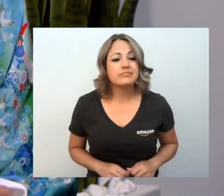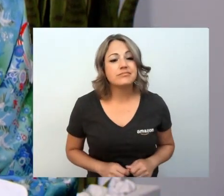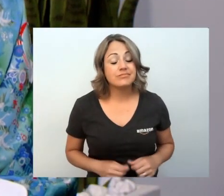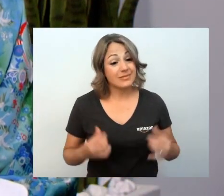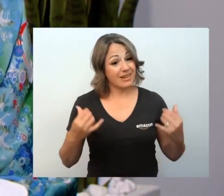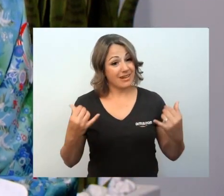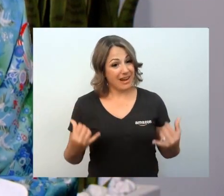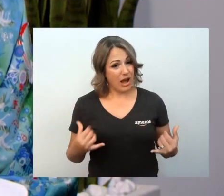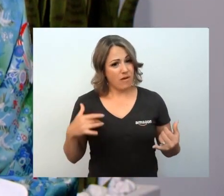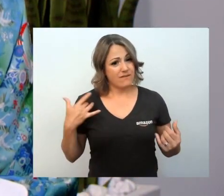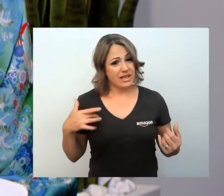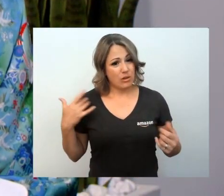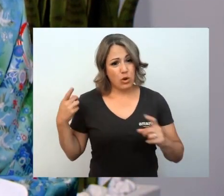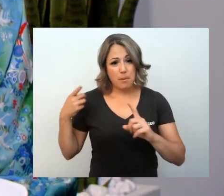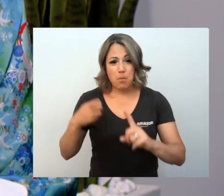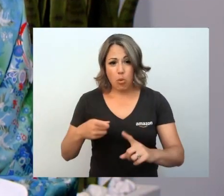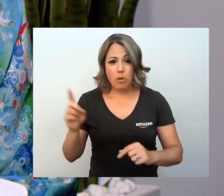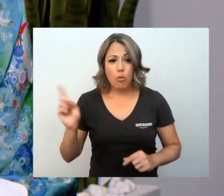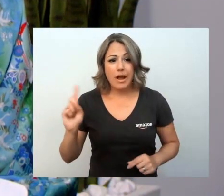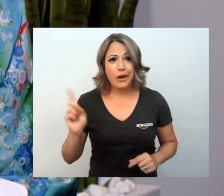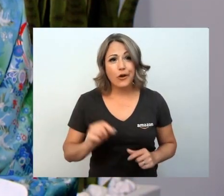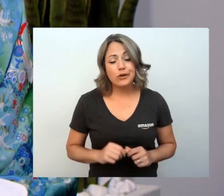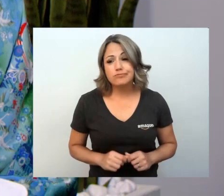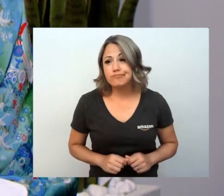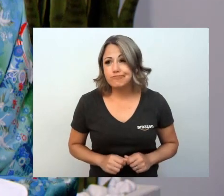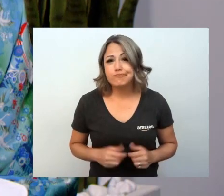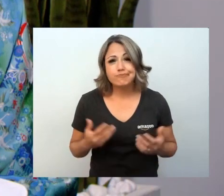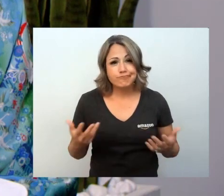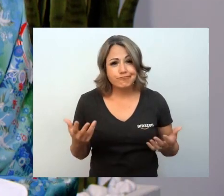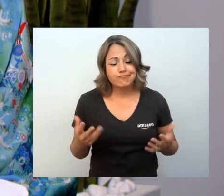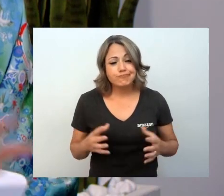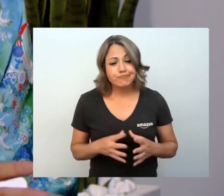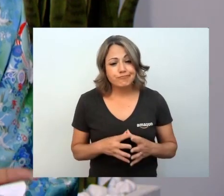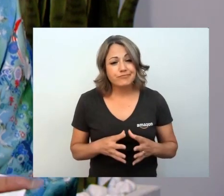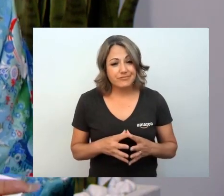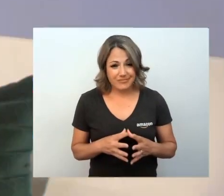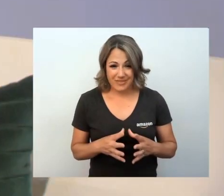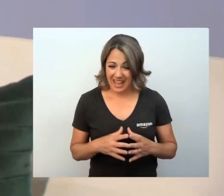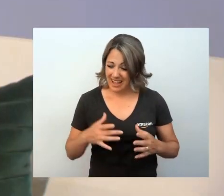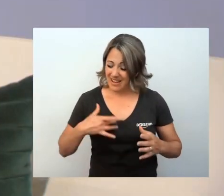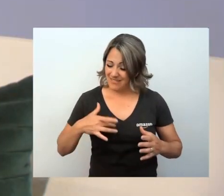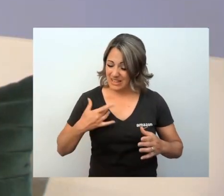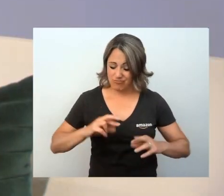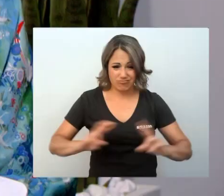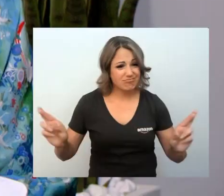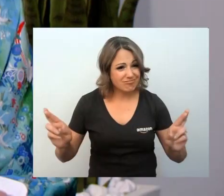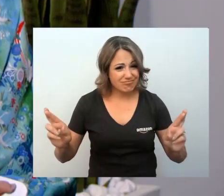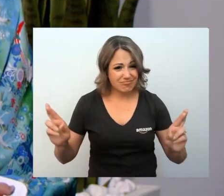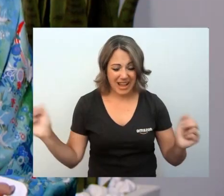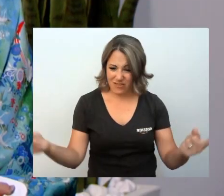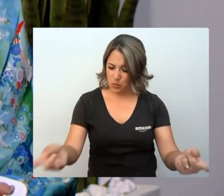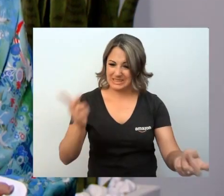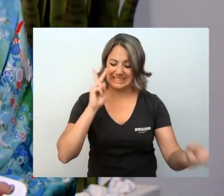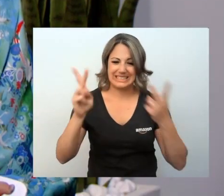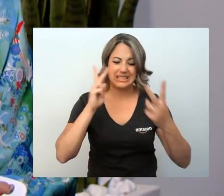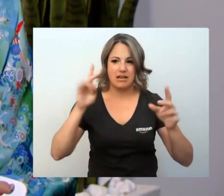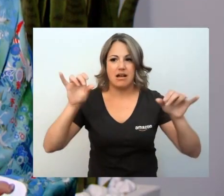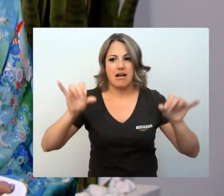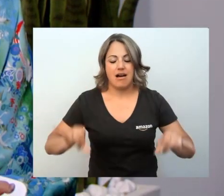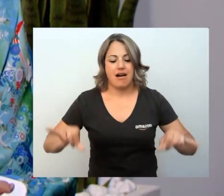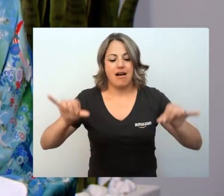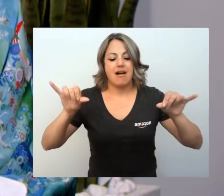we're at a point where, you know, the cat is out the bag, right? And, you know,